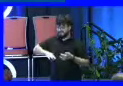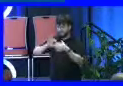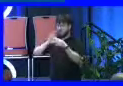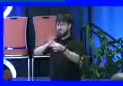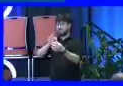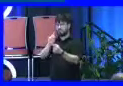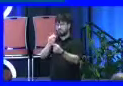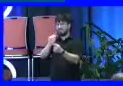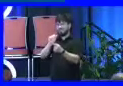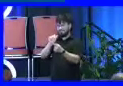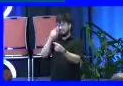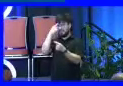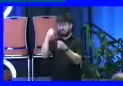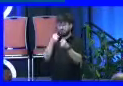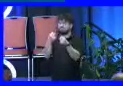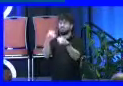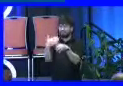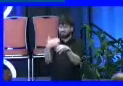integration strategies.